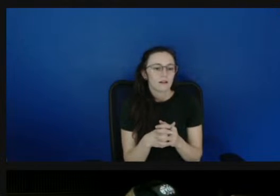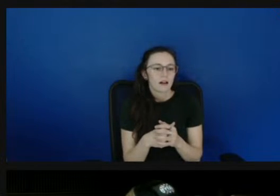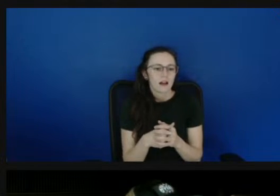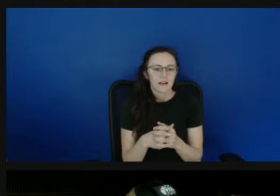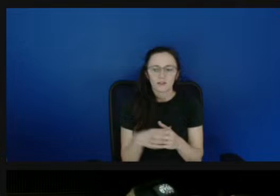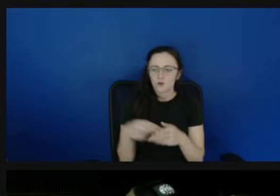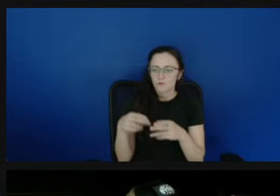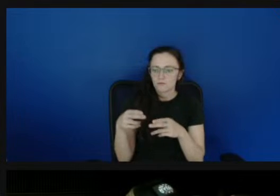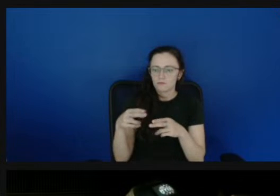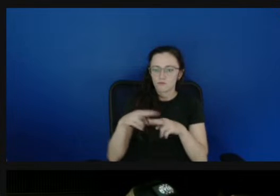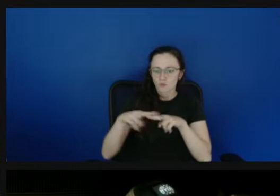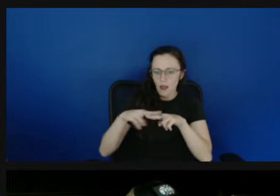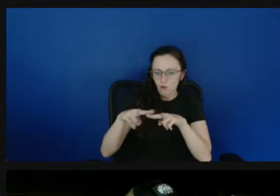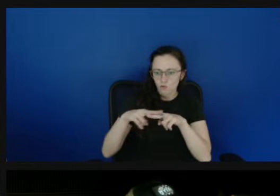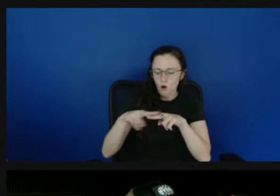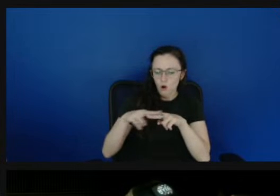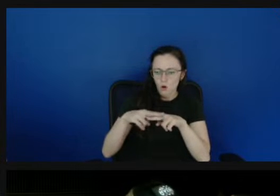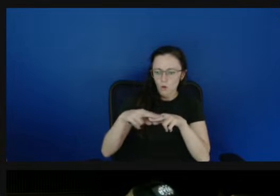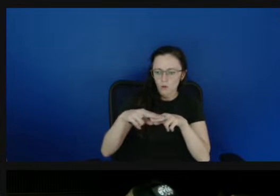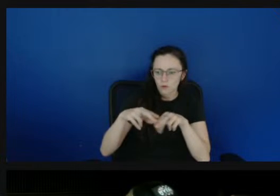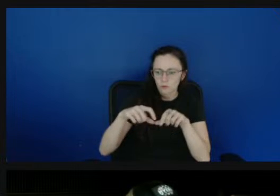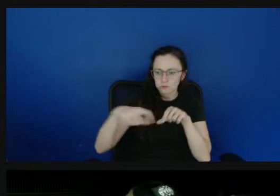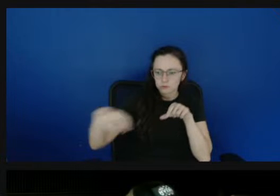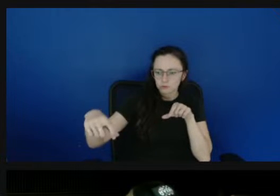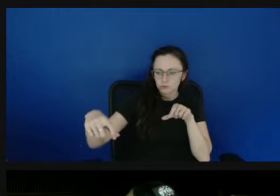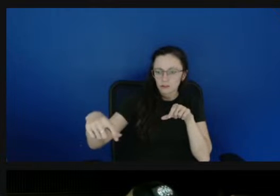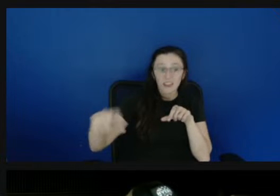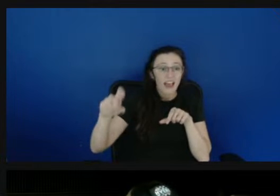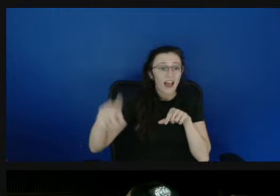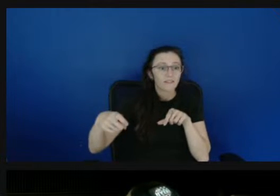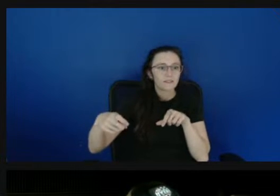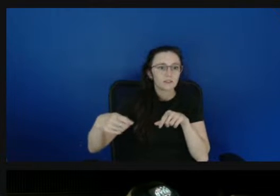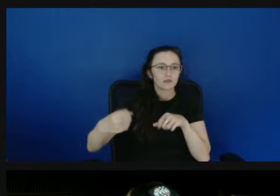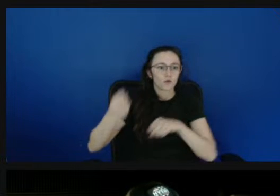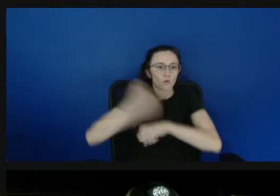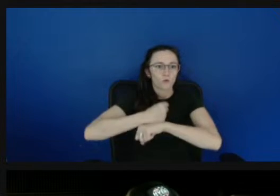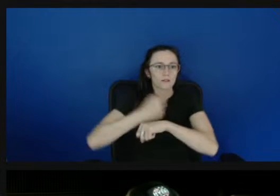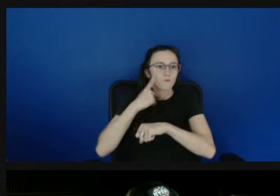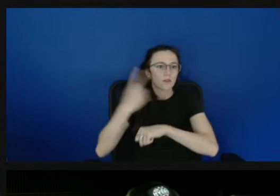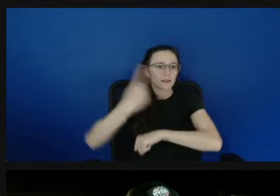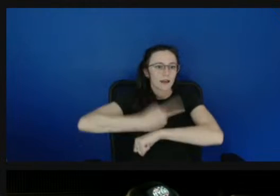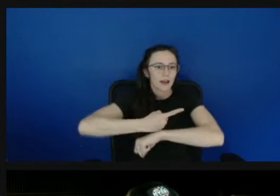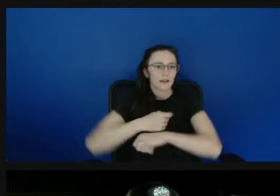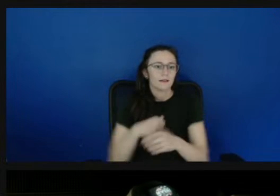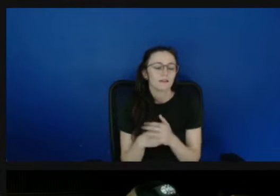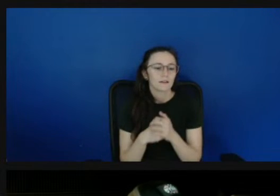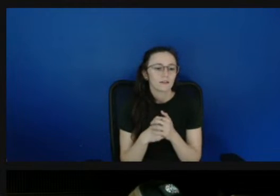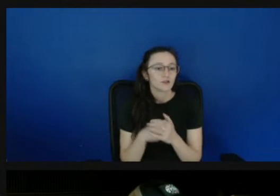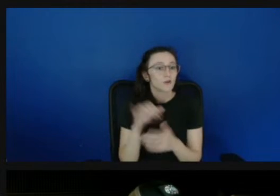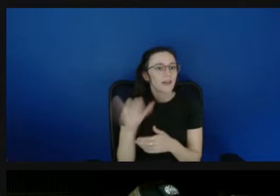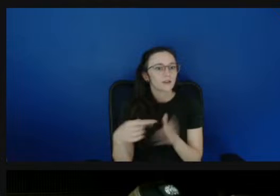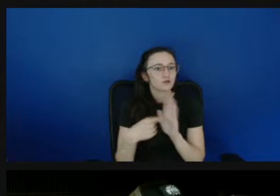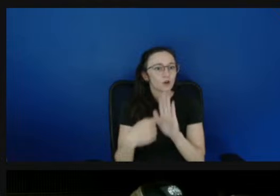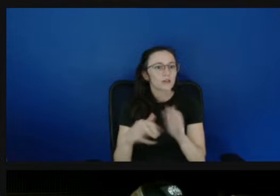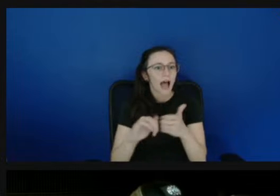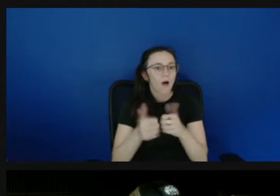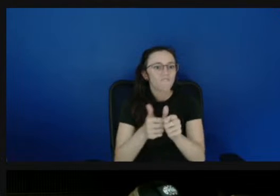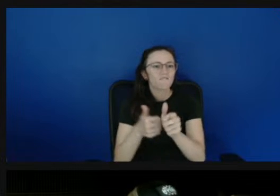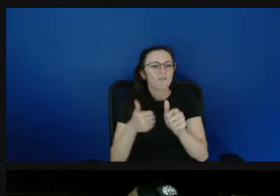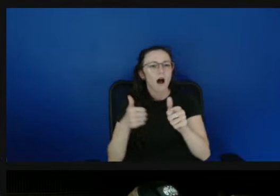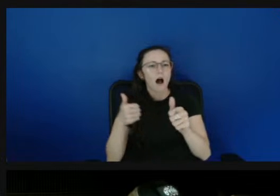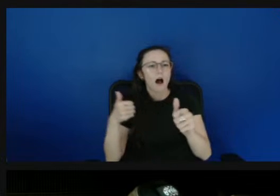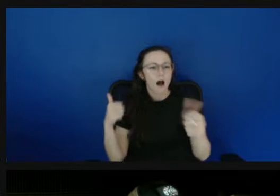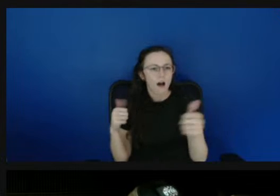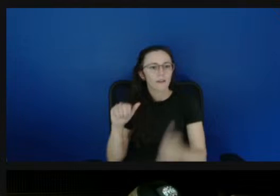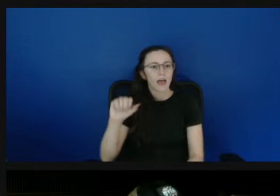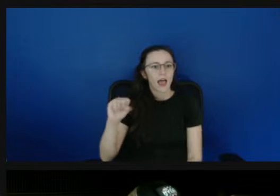was spinning on the tracks. They had to shut the railroad down for the day. So that shows you how far the ash was traveling, and where there's ash, then you can have your electrical storm